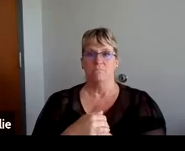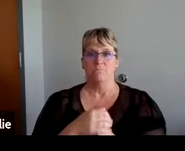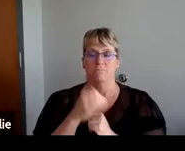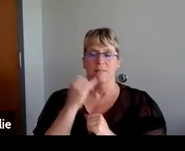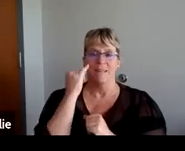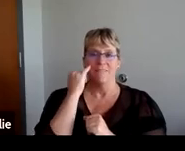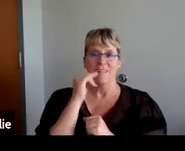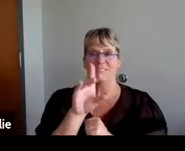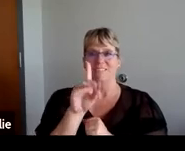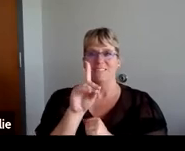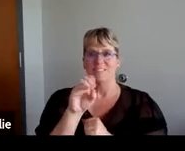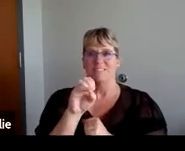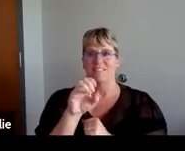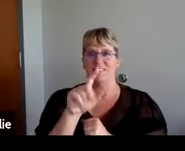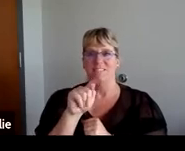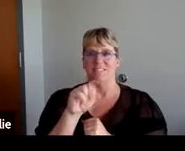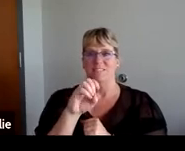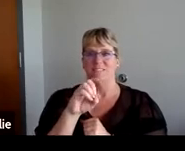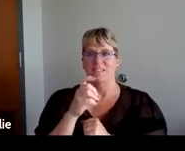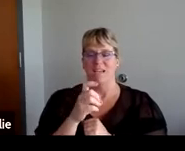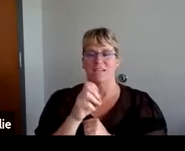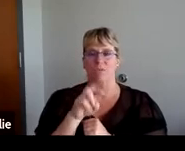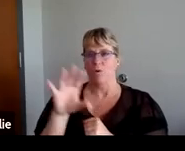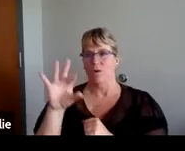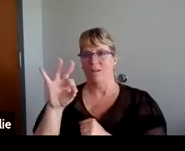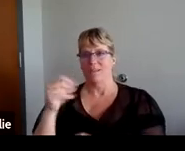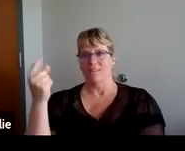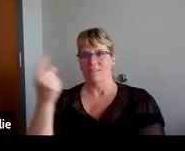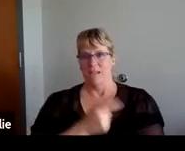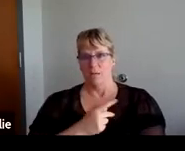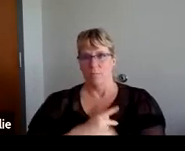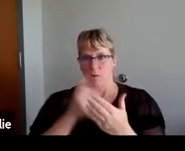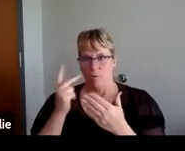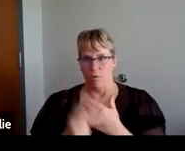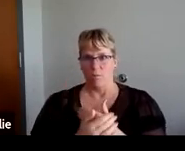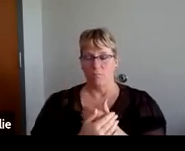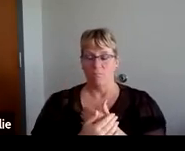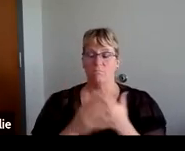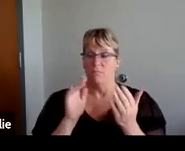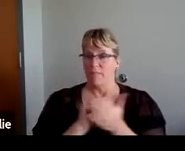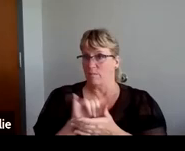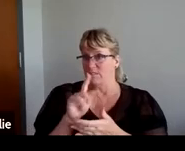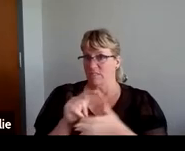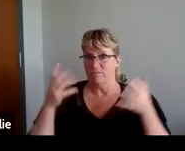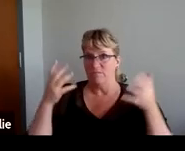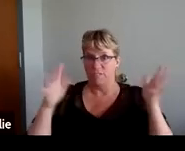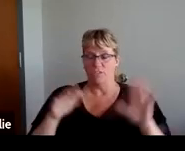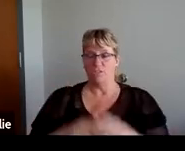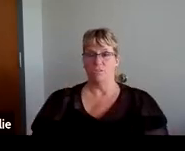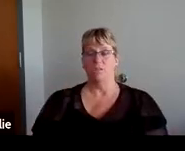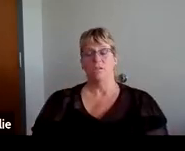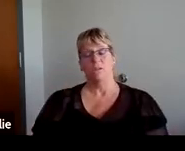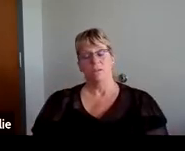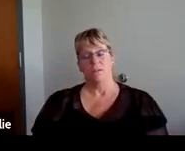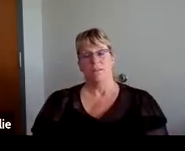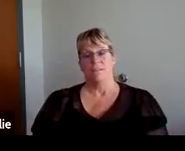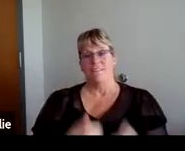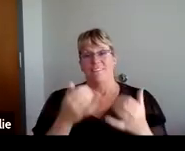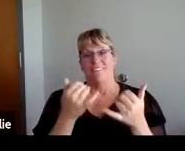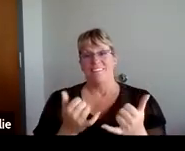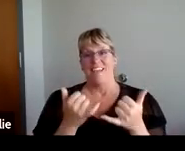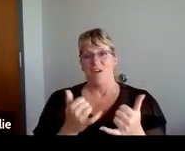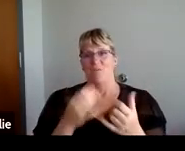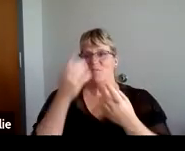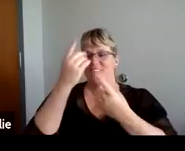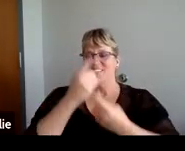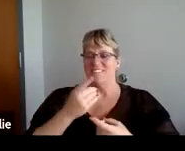through a detox or through maybe a 90-day program. And then that was kind of it. Now we're looking at the disease